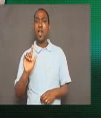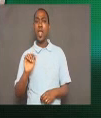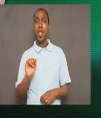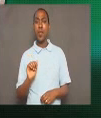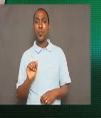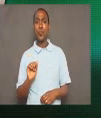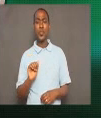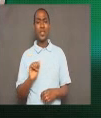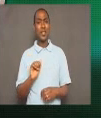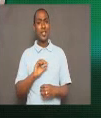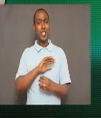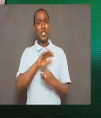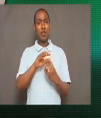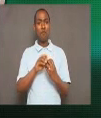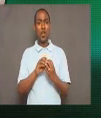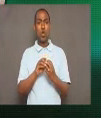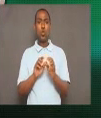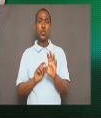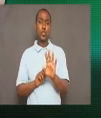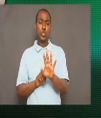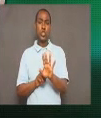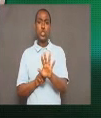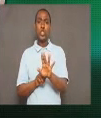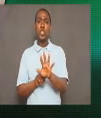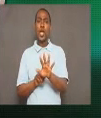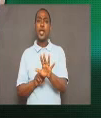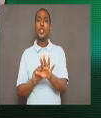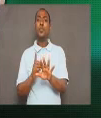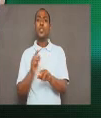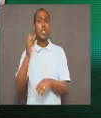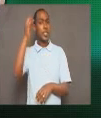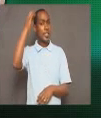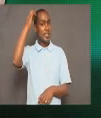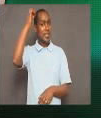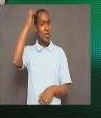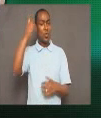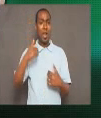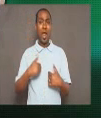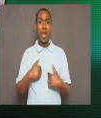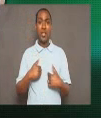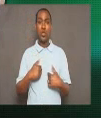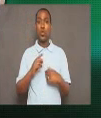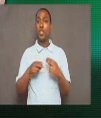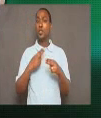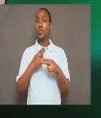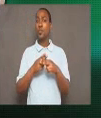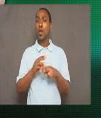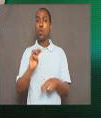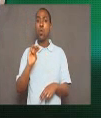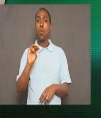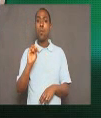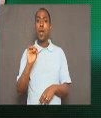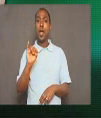even smaller finger-like hair called a microvillus to enhance